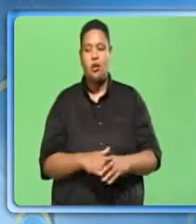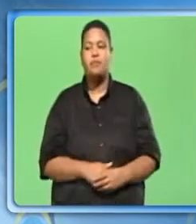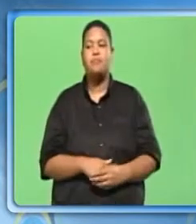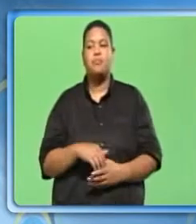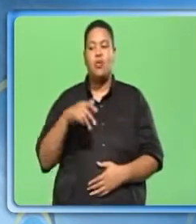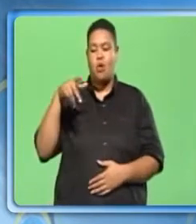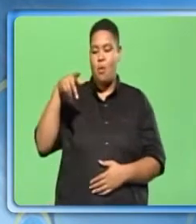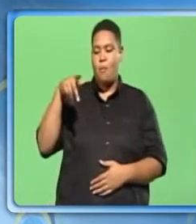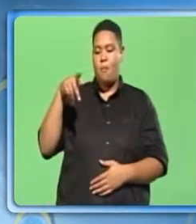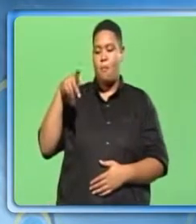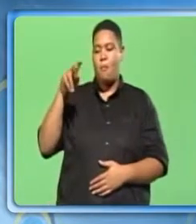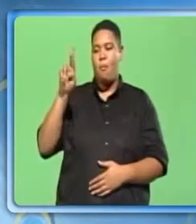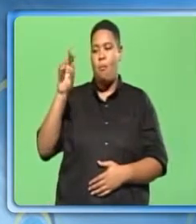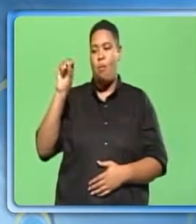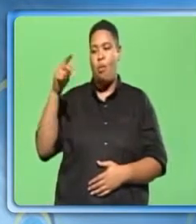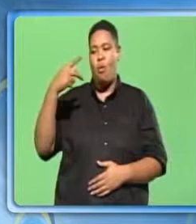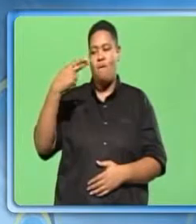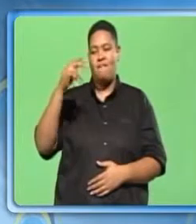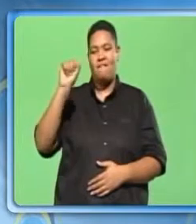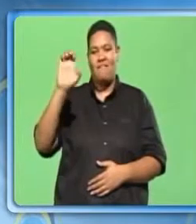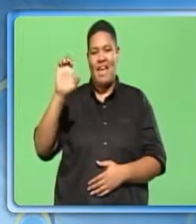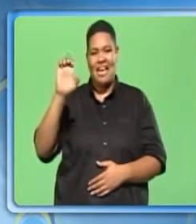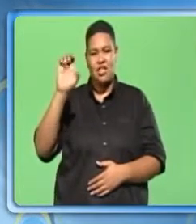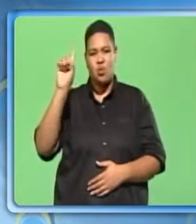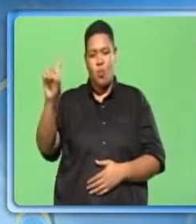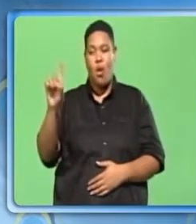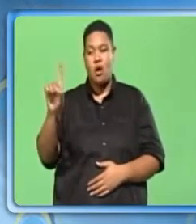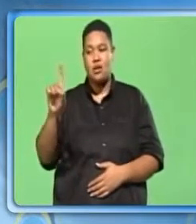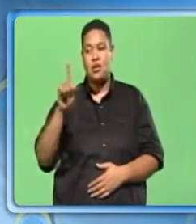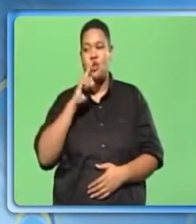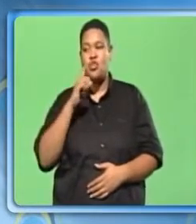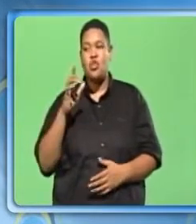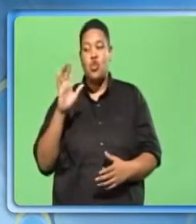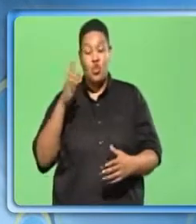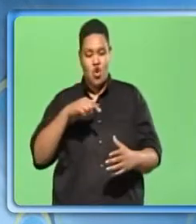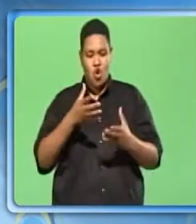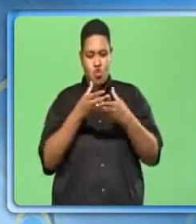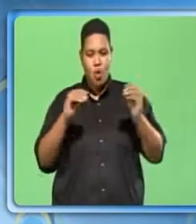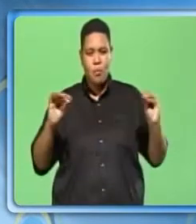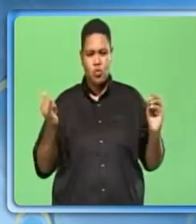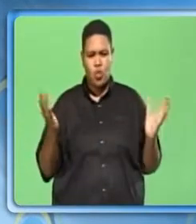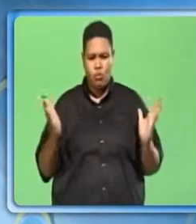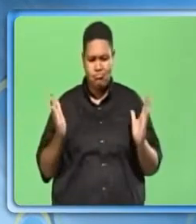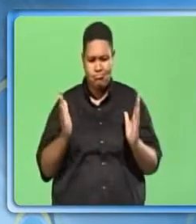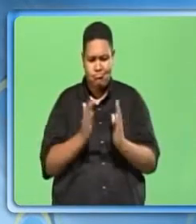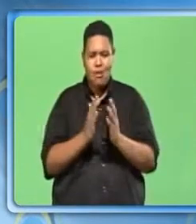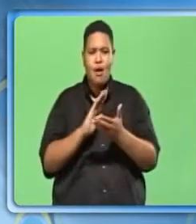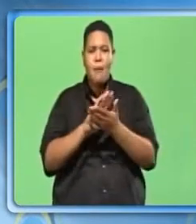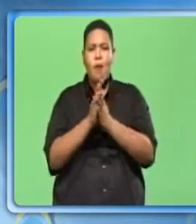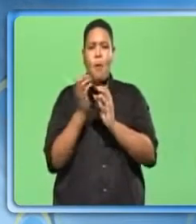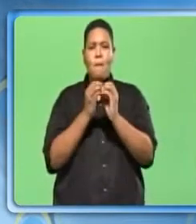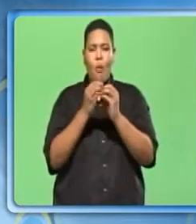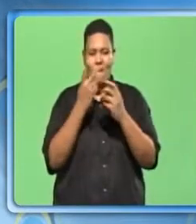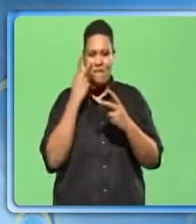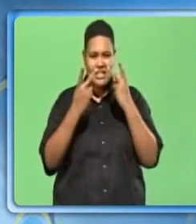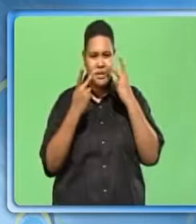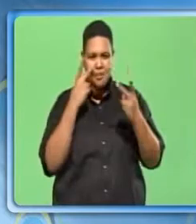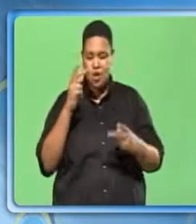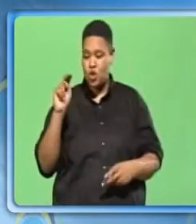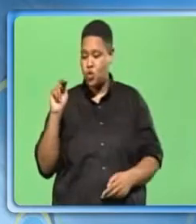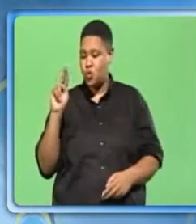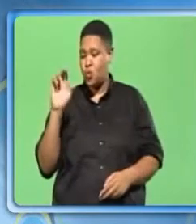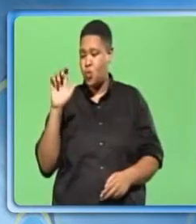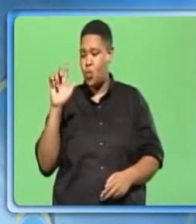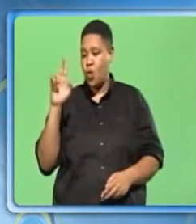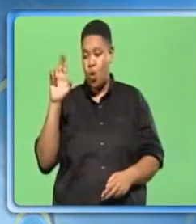Prophase 1. The chromosomes condense and become more visible. The nucleolus disappears.